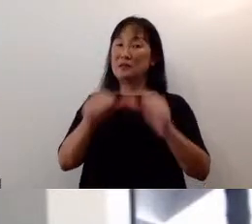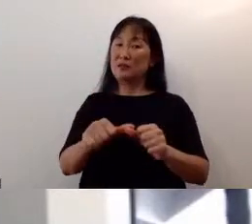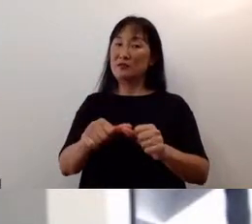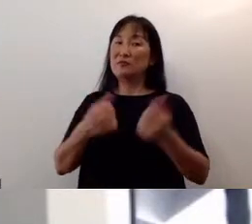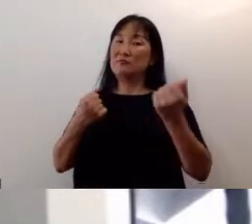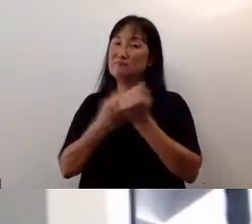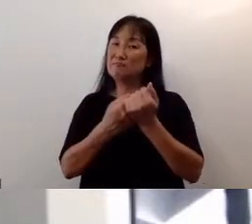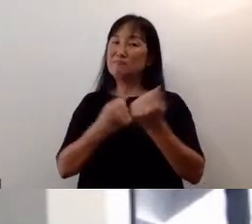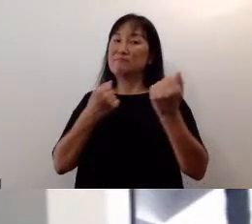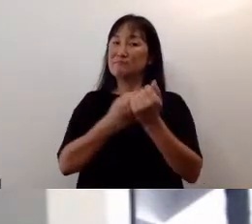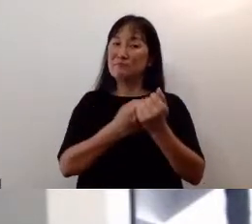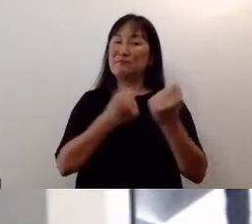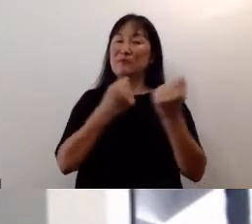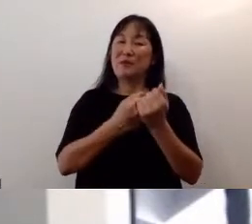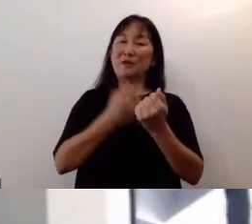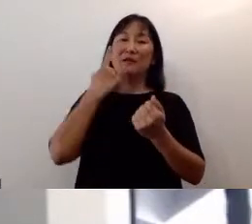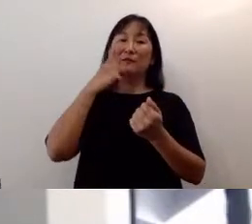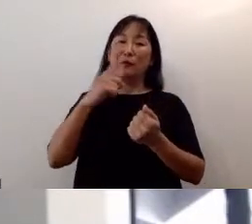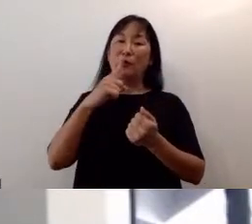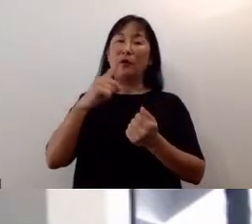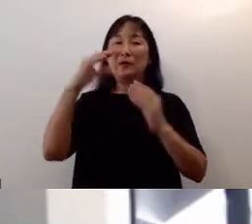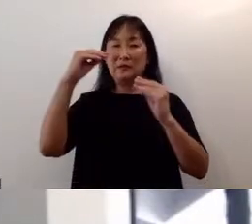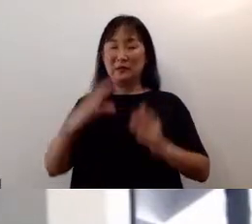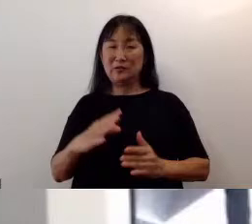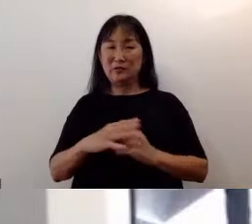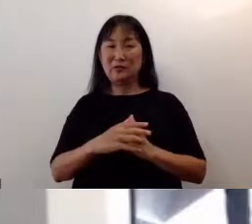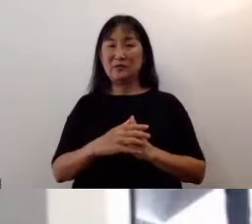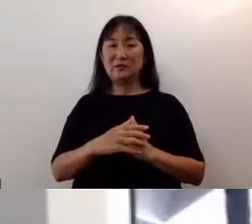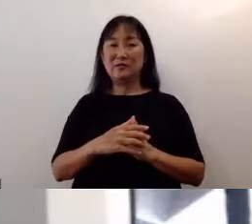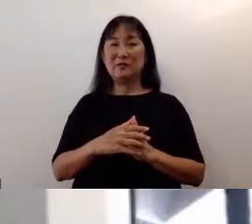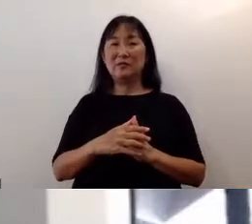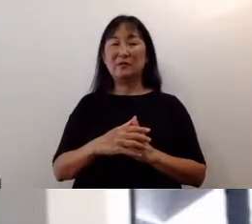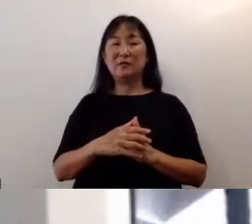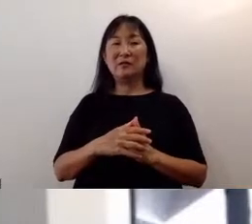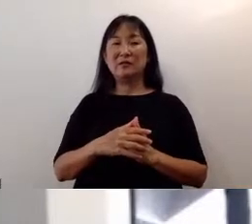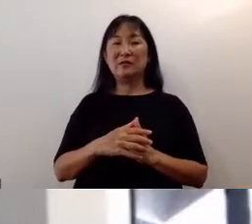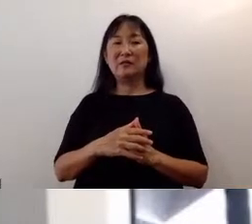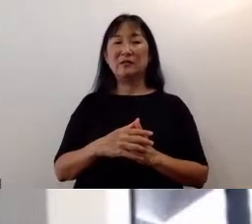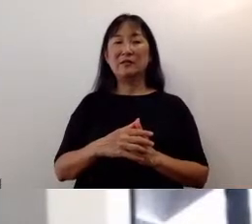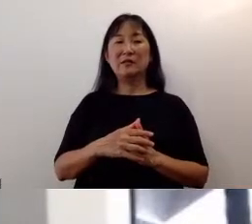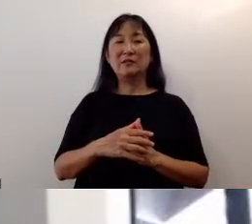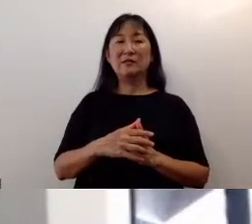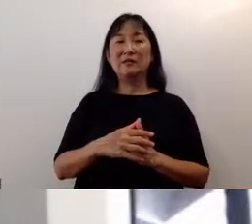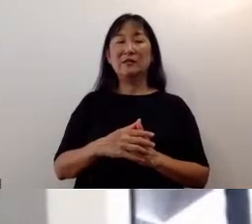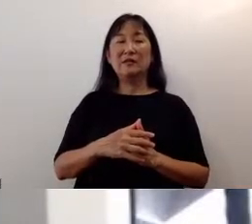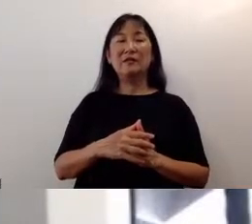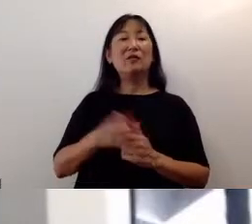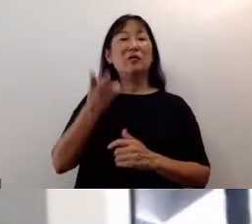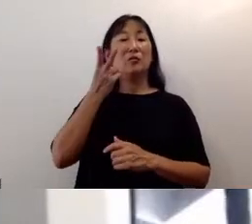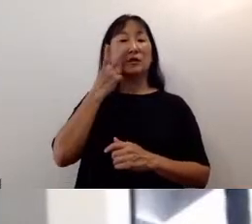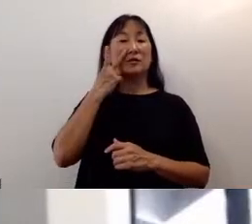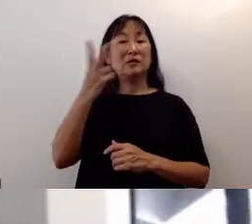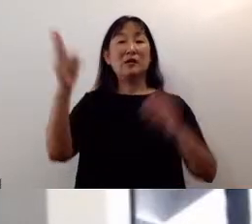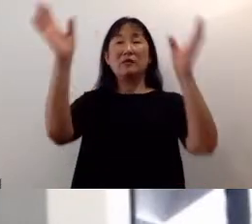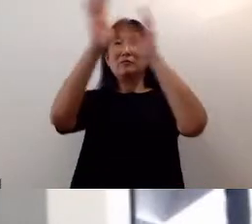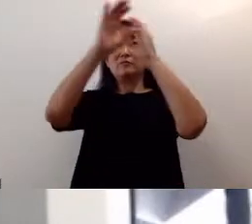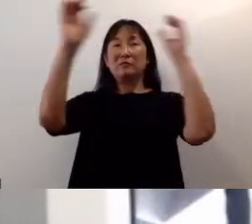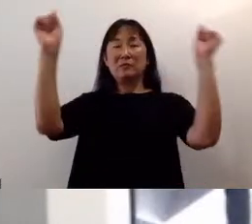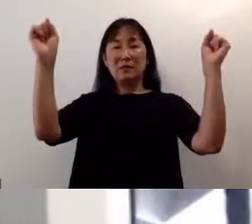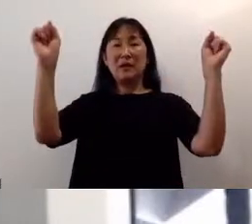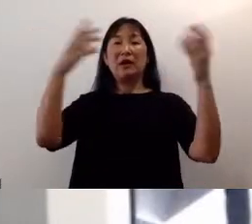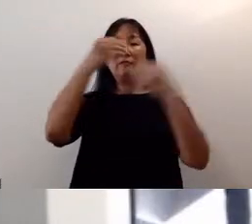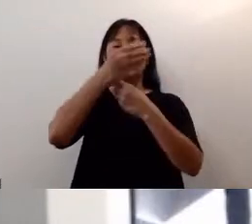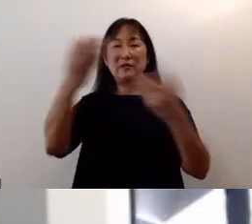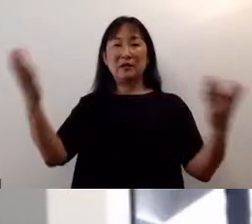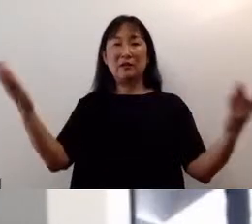time. So with the knowledge we do have, we do want to share that. What we have seen is what the superintendent has shared in the media, and this is what we have